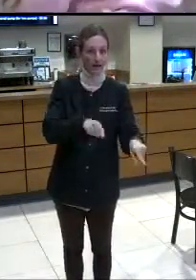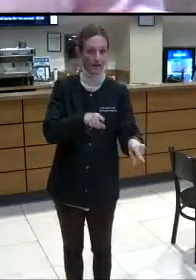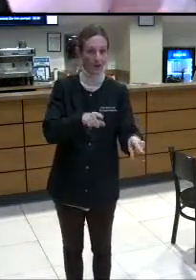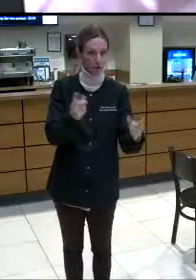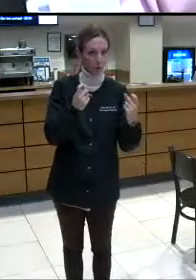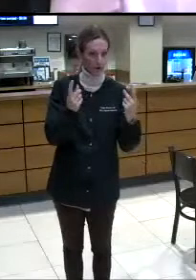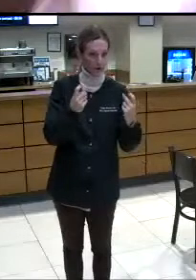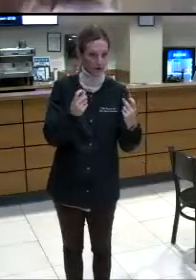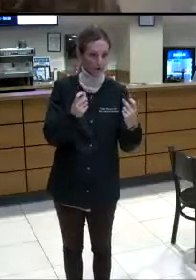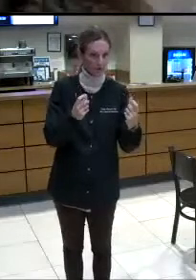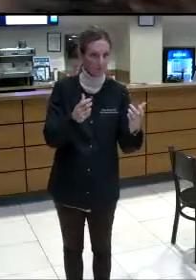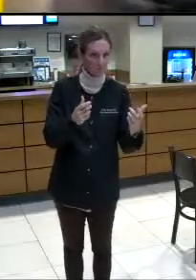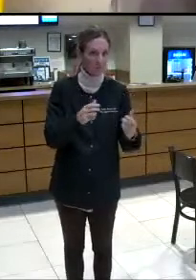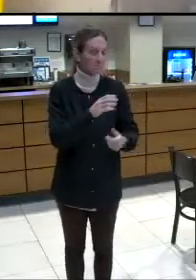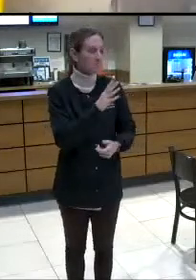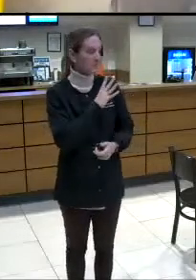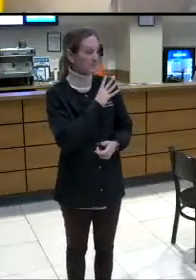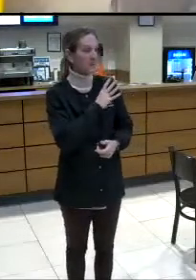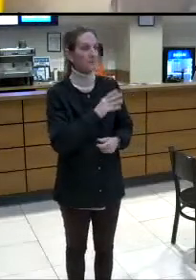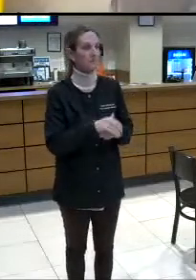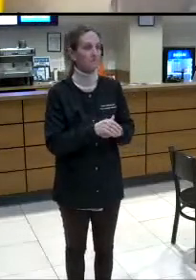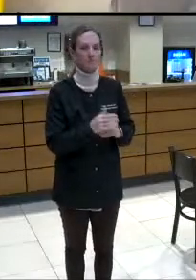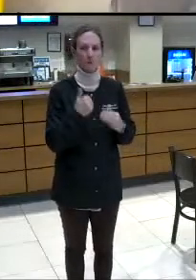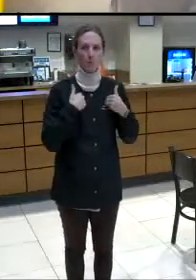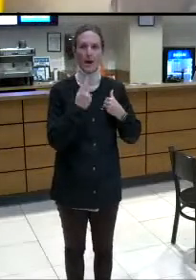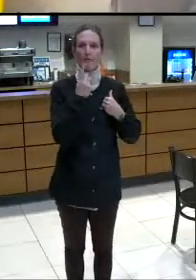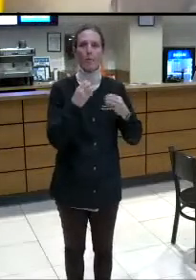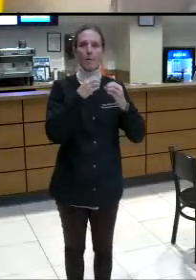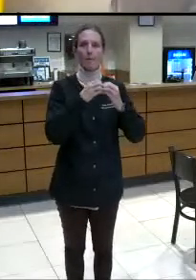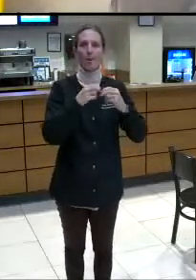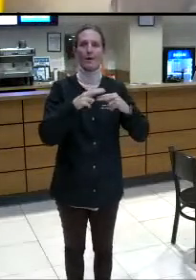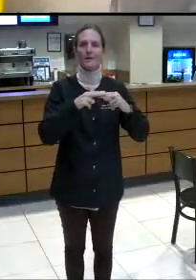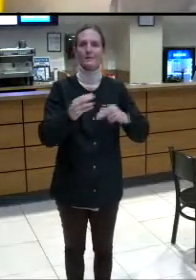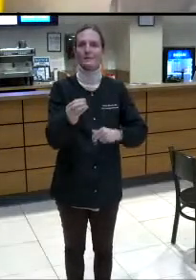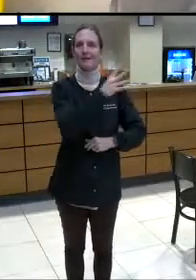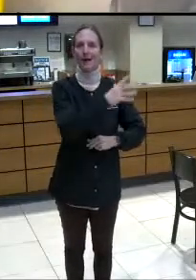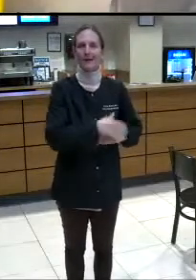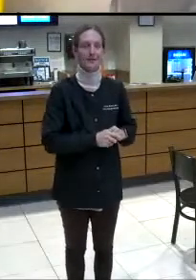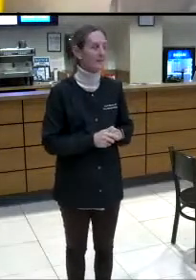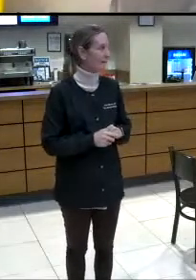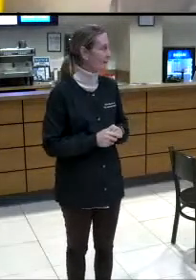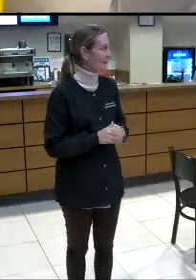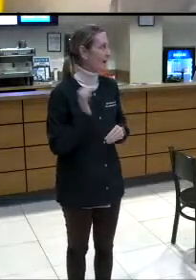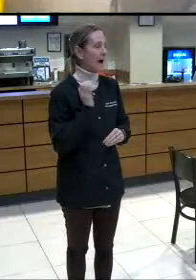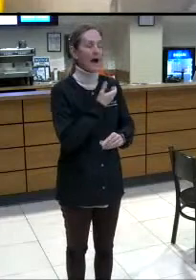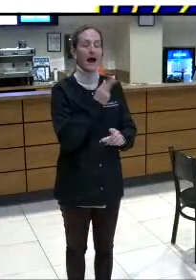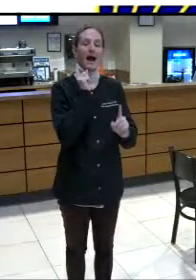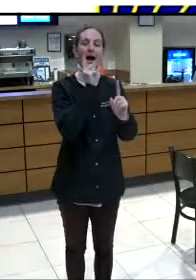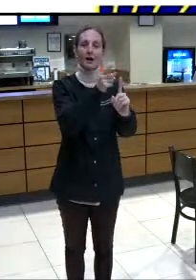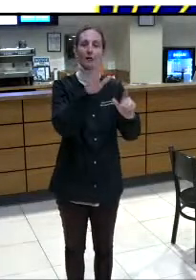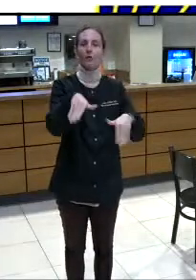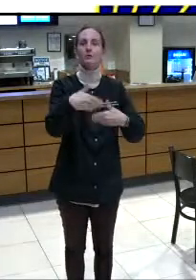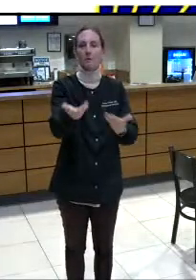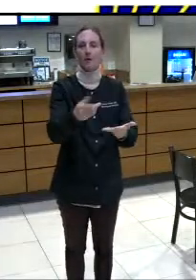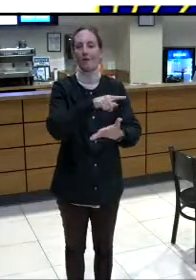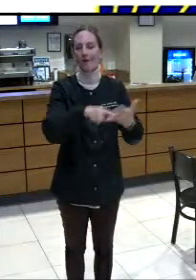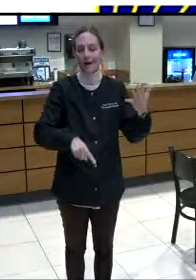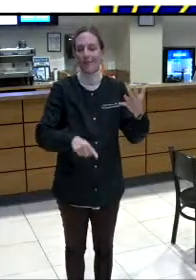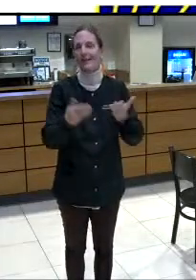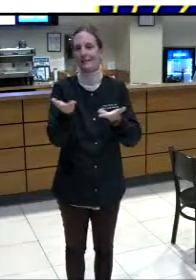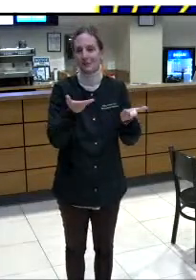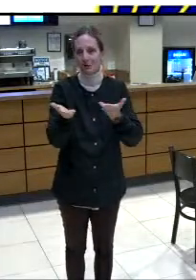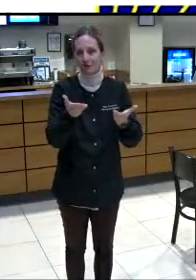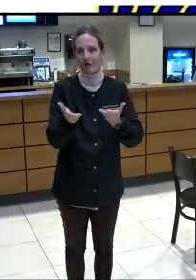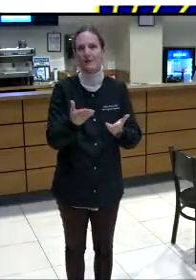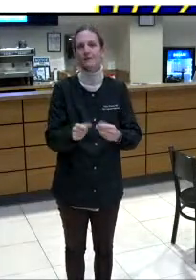real quick because we had like another slide. So our goal is to provide these services to address the